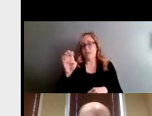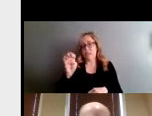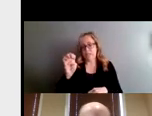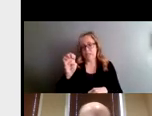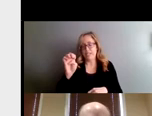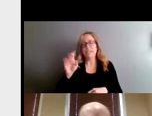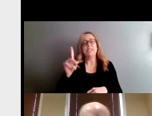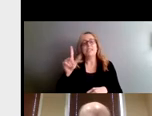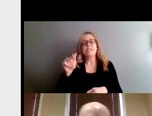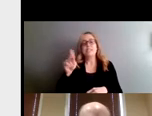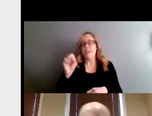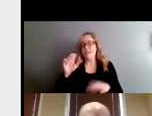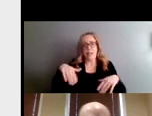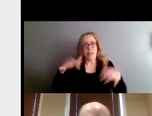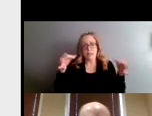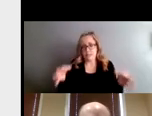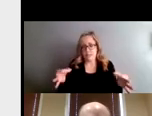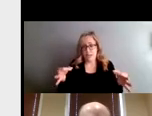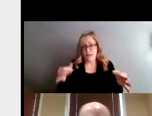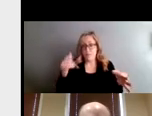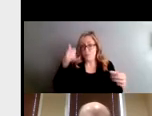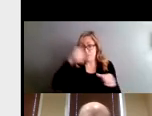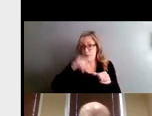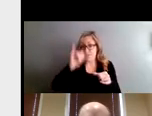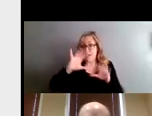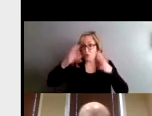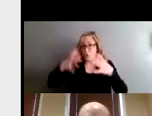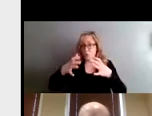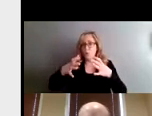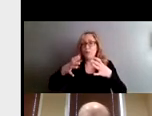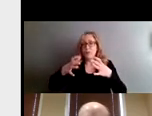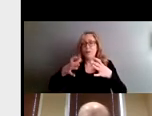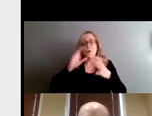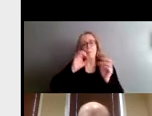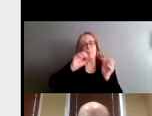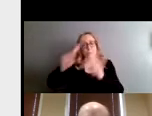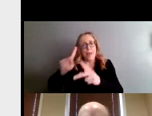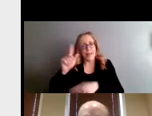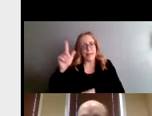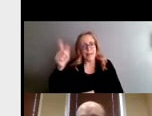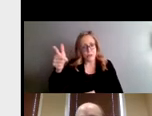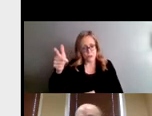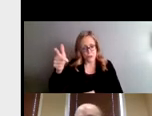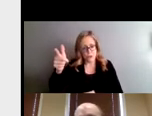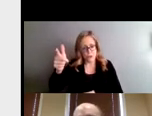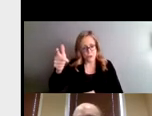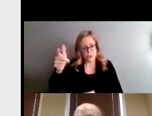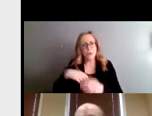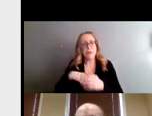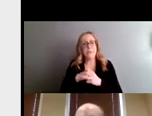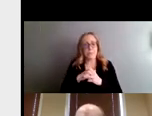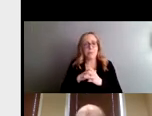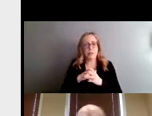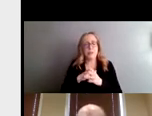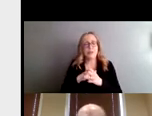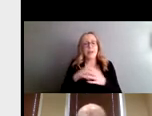determined, because keep in mind that group is coming in later than the 3rd through 5th graders. And then our